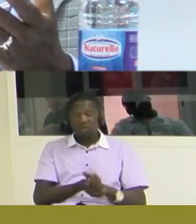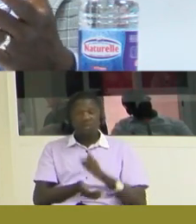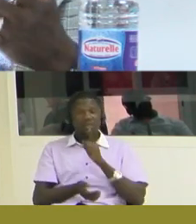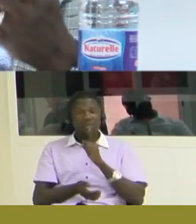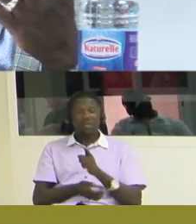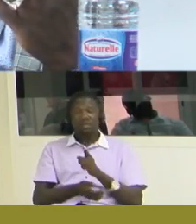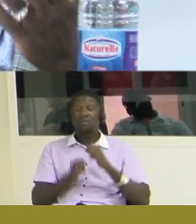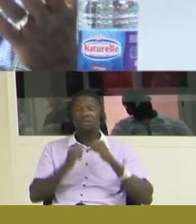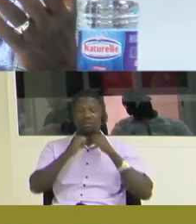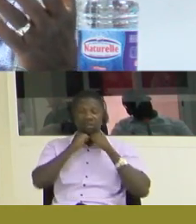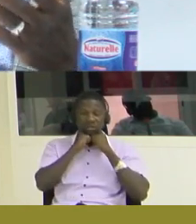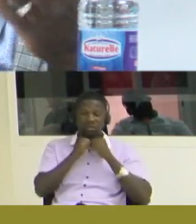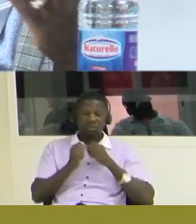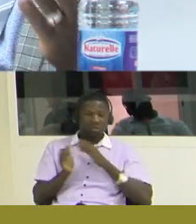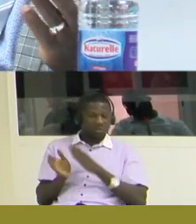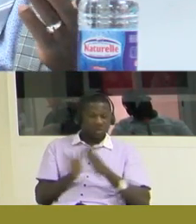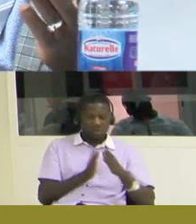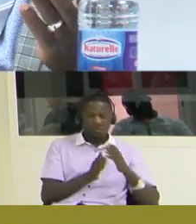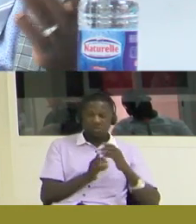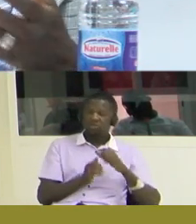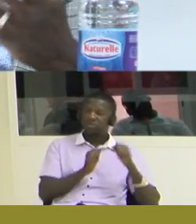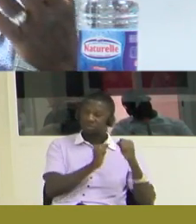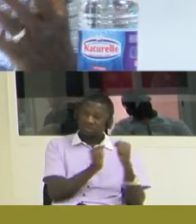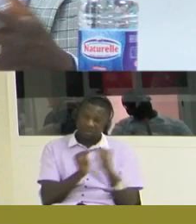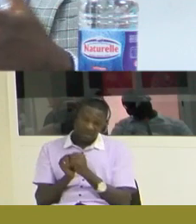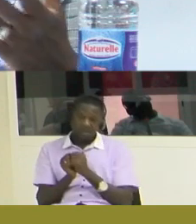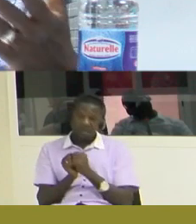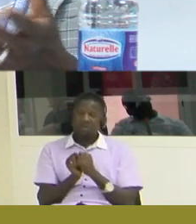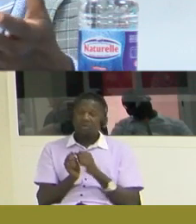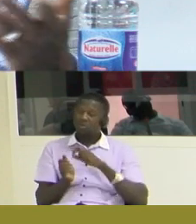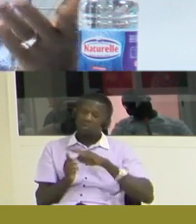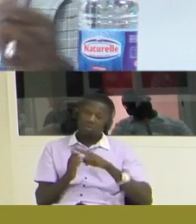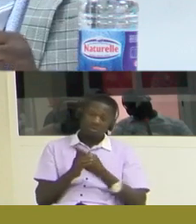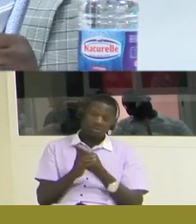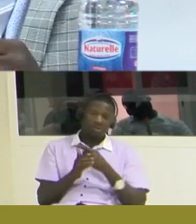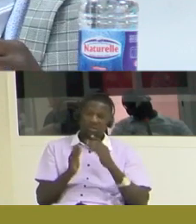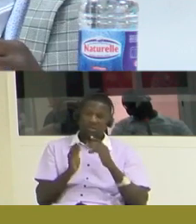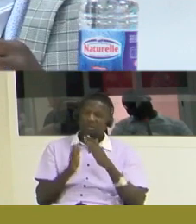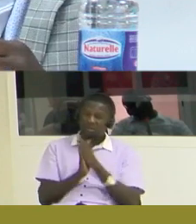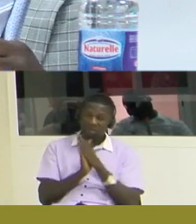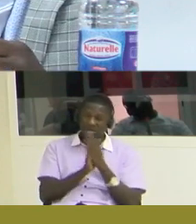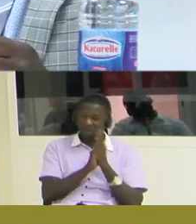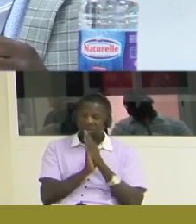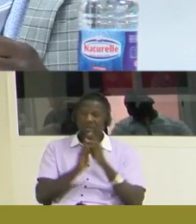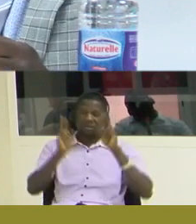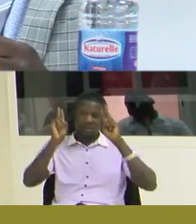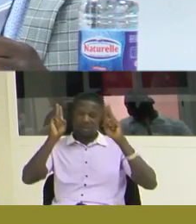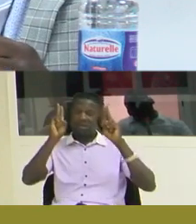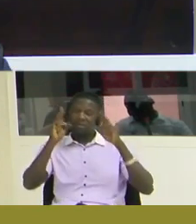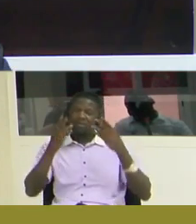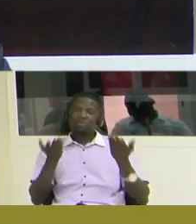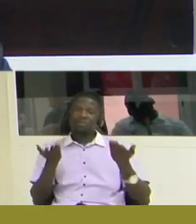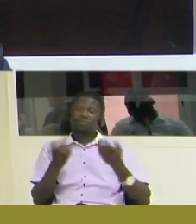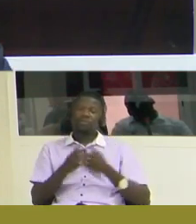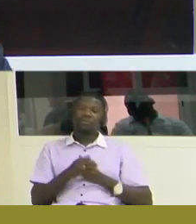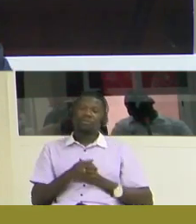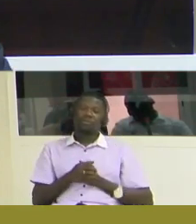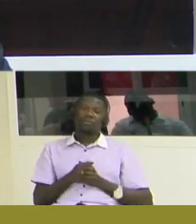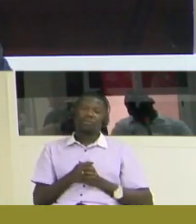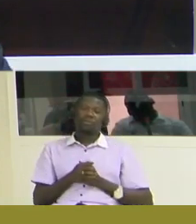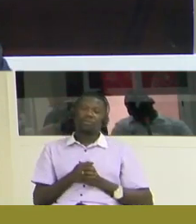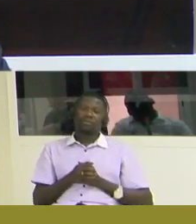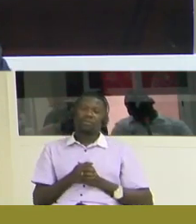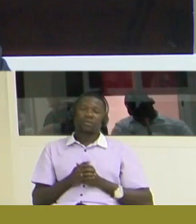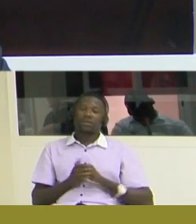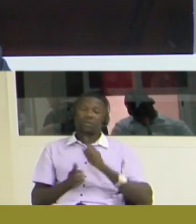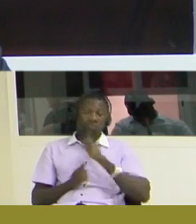attempting to make a coup d'etat was planning a coup d'etat against Jamie it didn't show much